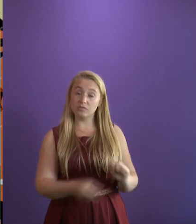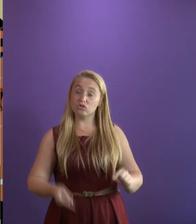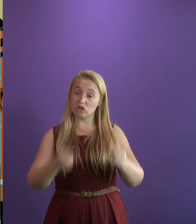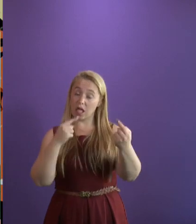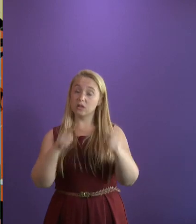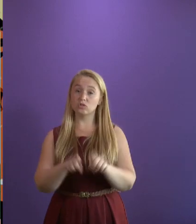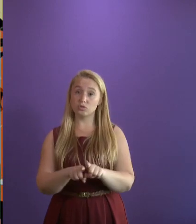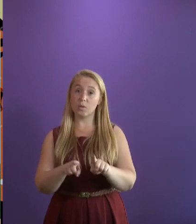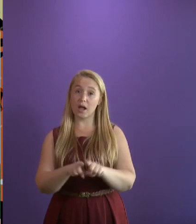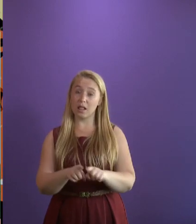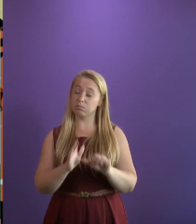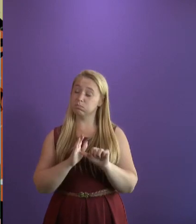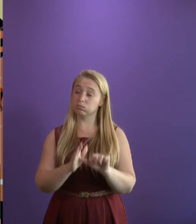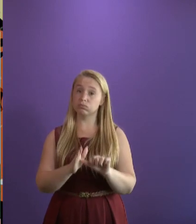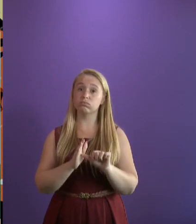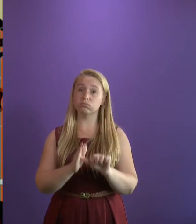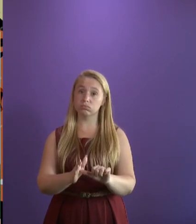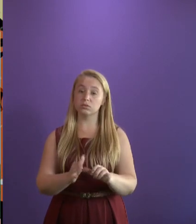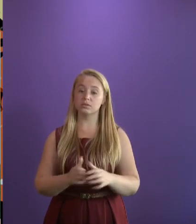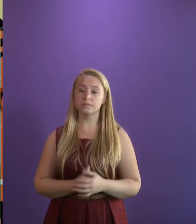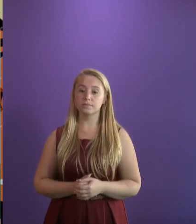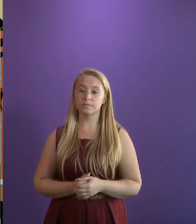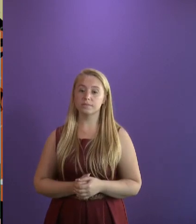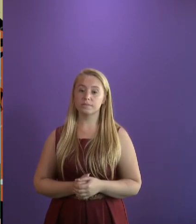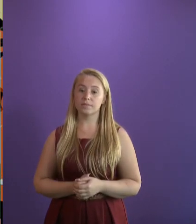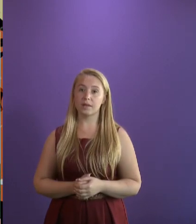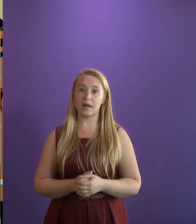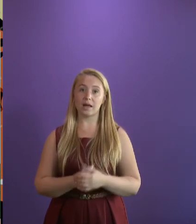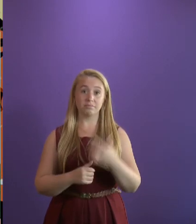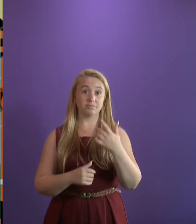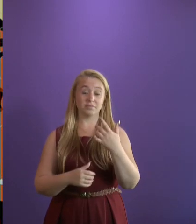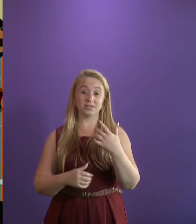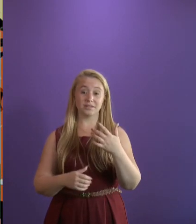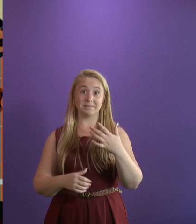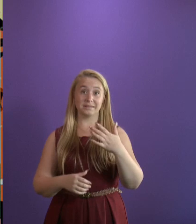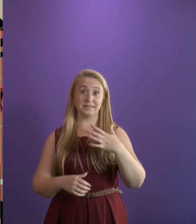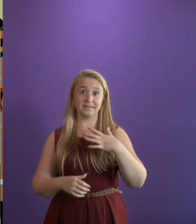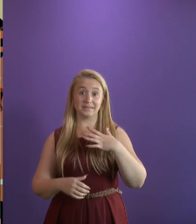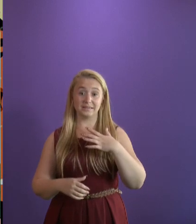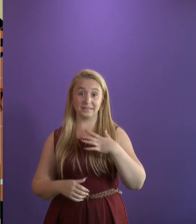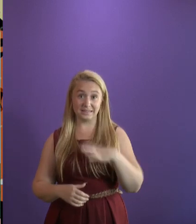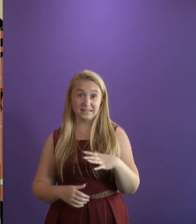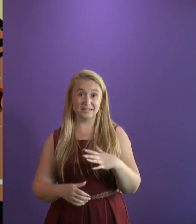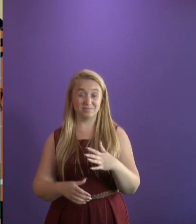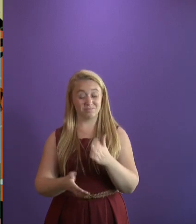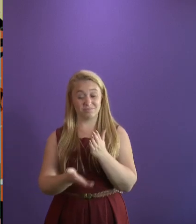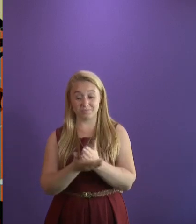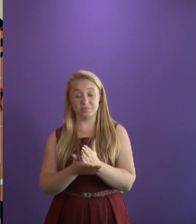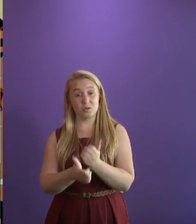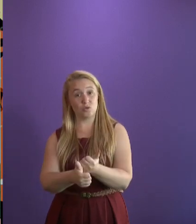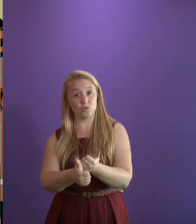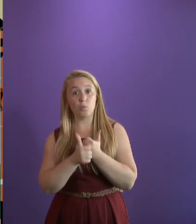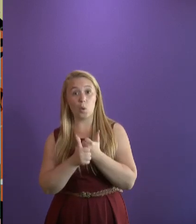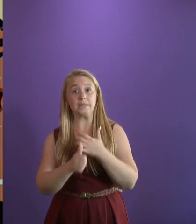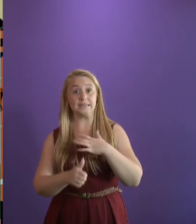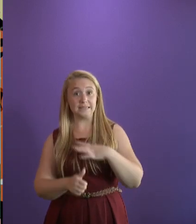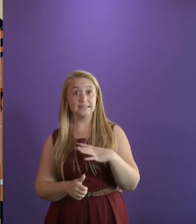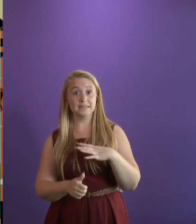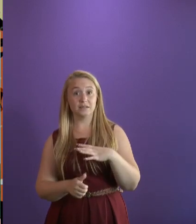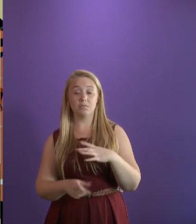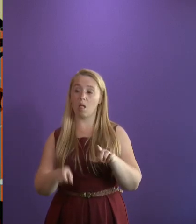so on. It can be really difficult, and you cannot do it without a fair amount of pretty solid support. And even then, it can